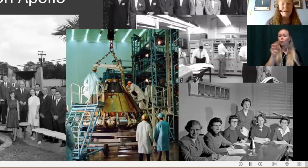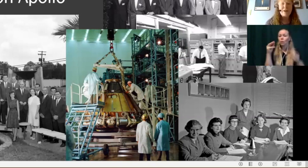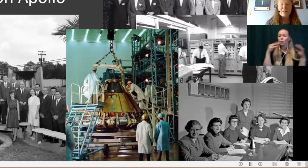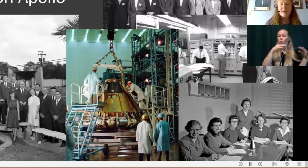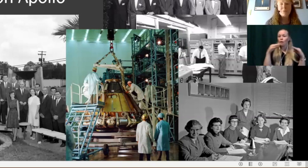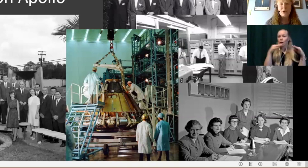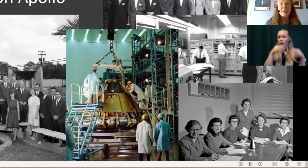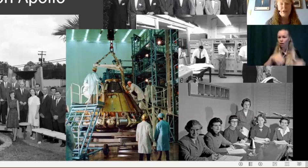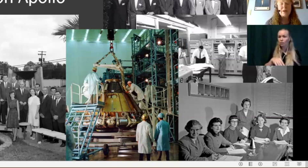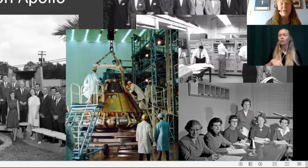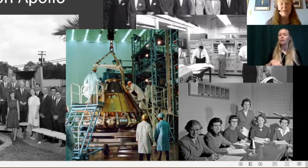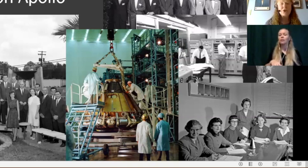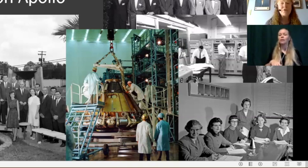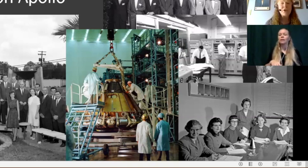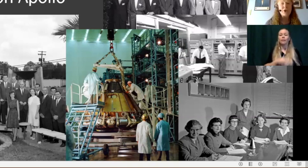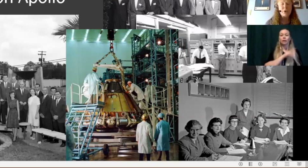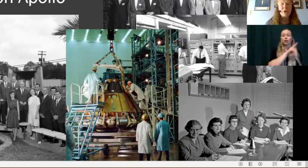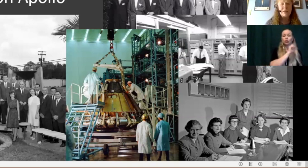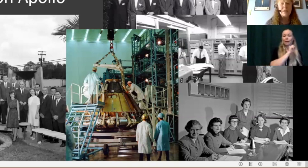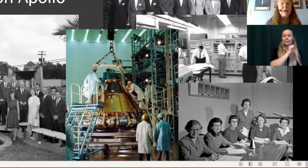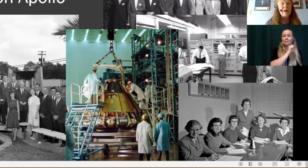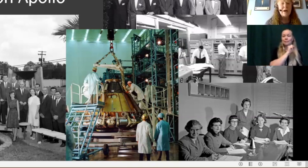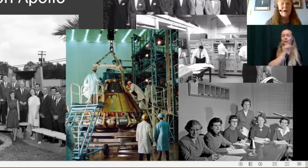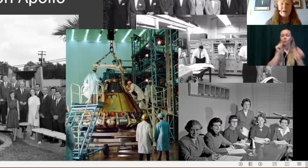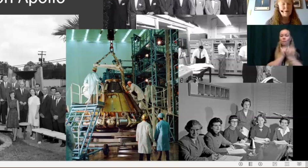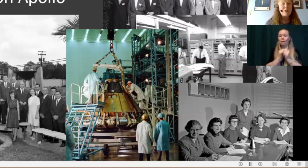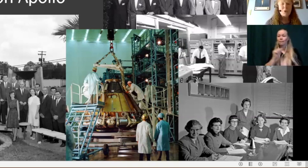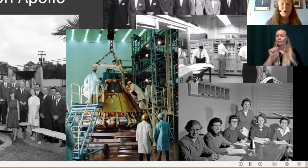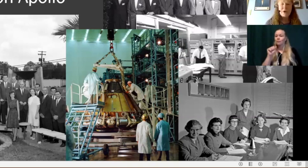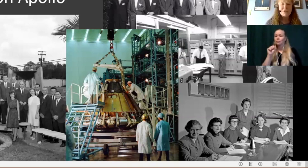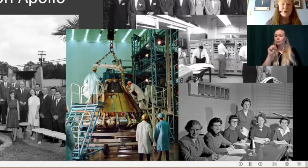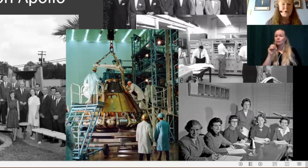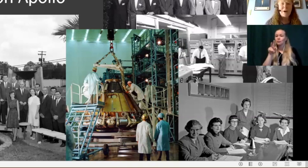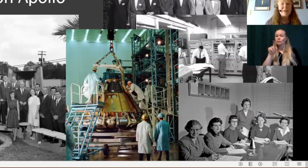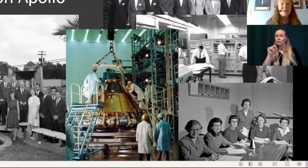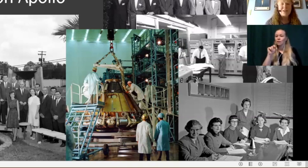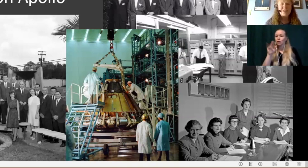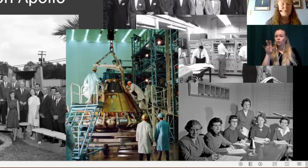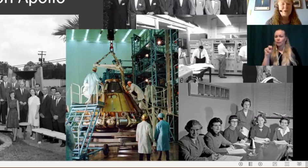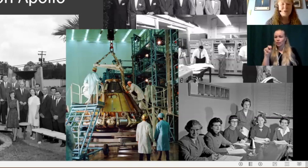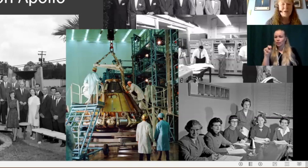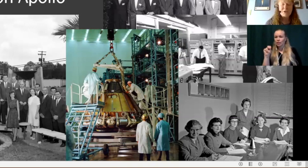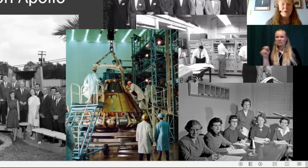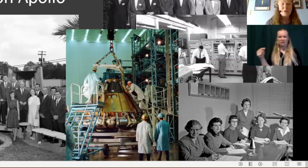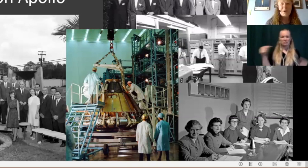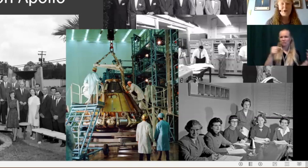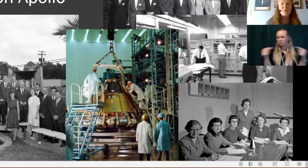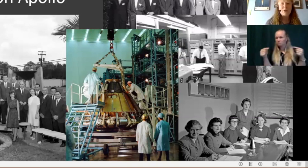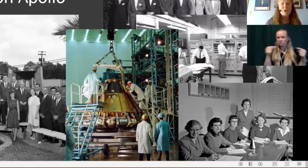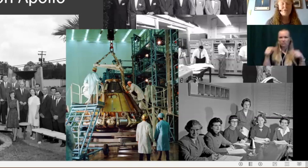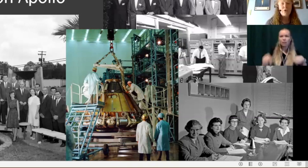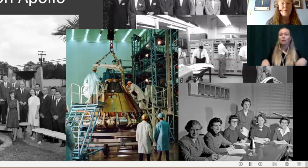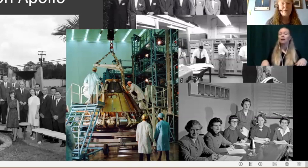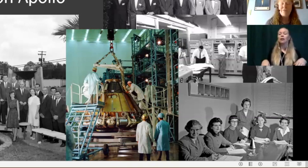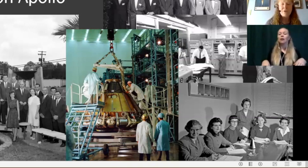a confrontation between the U.S. and the Soviet Union. Each one wanted to show dominance and which country was better and